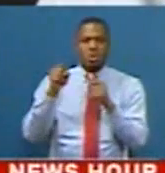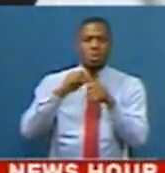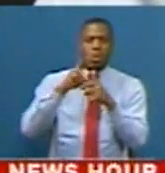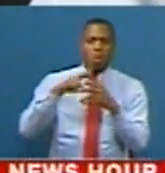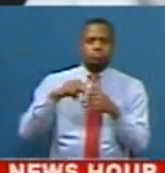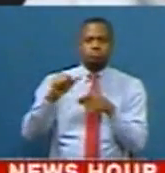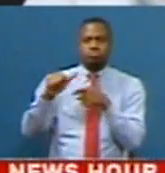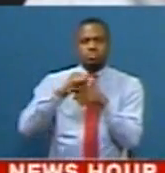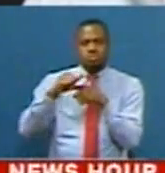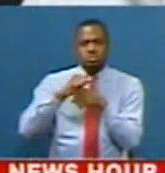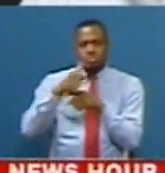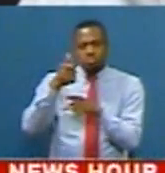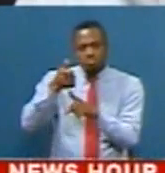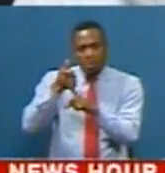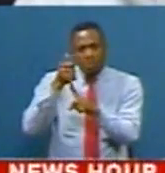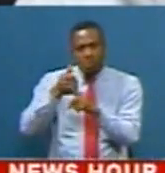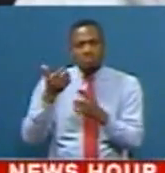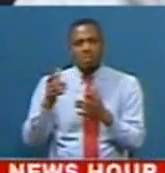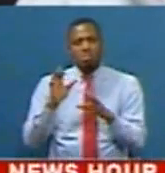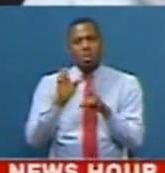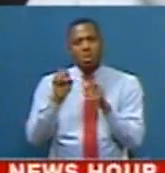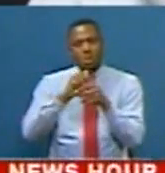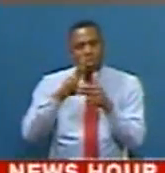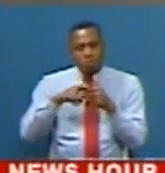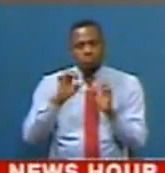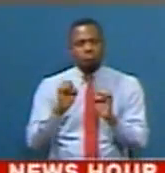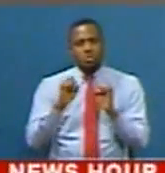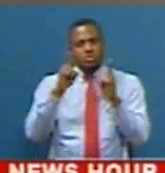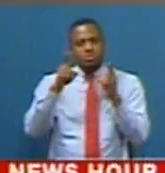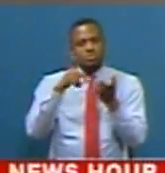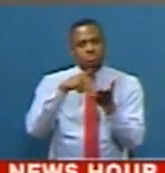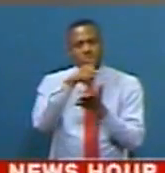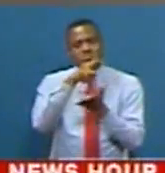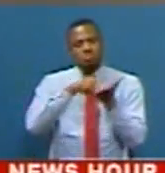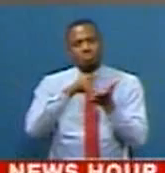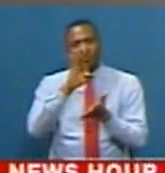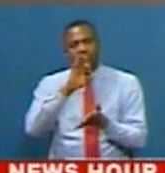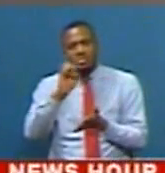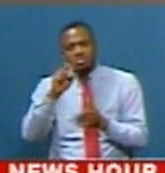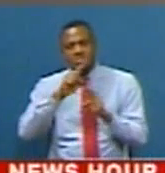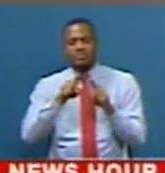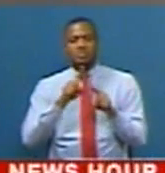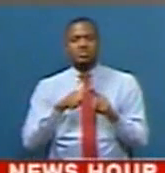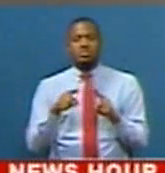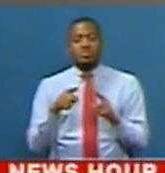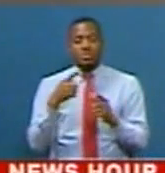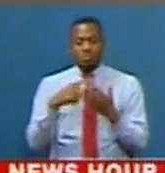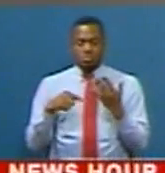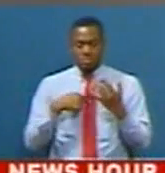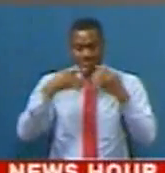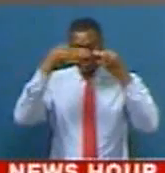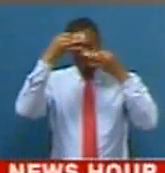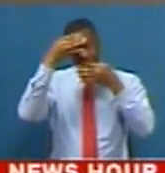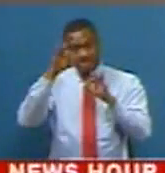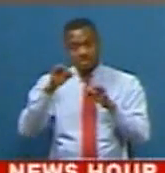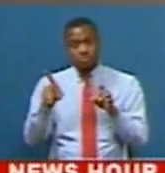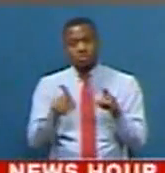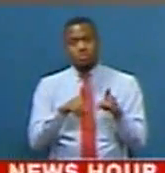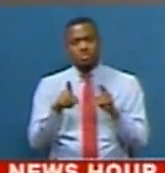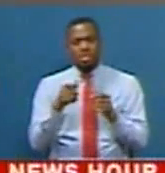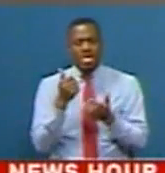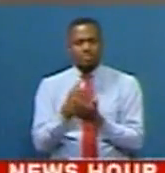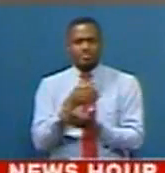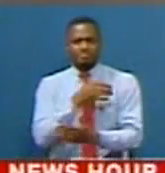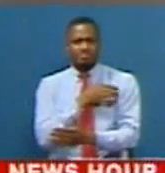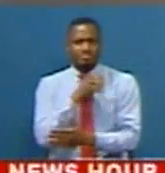or to support their educational expenses. What we have decided also to do is to empower